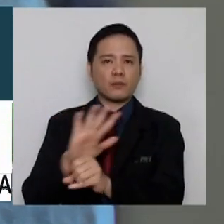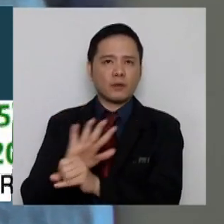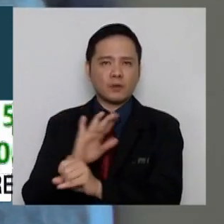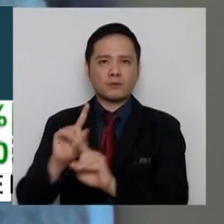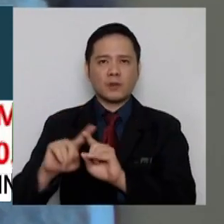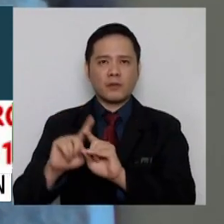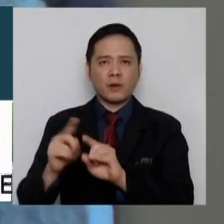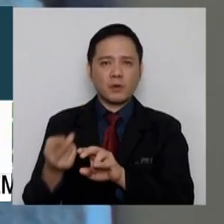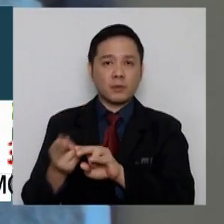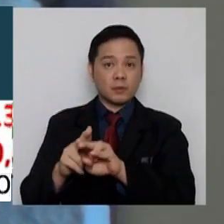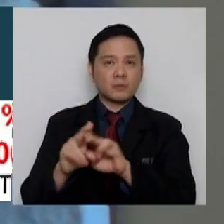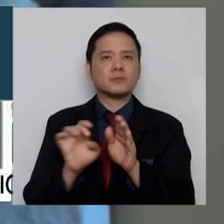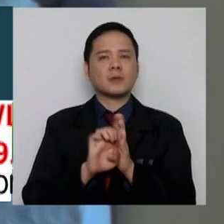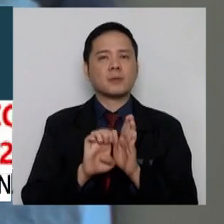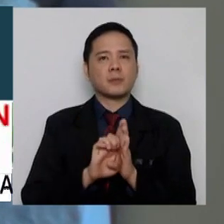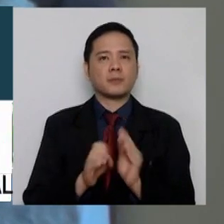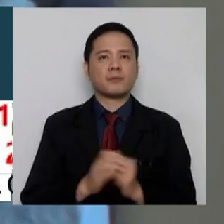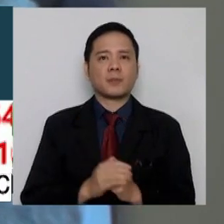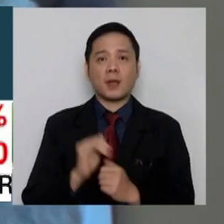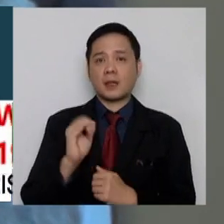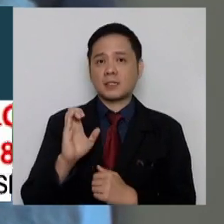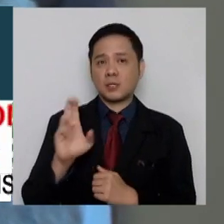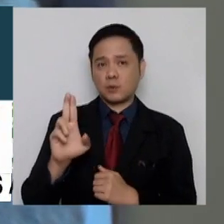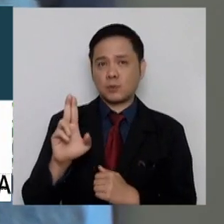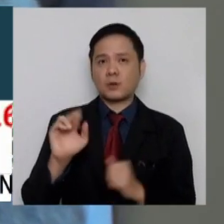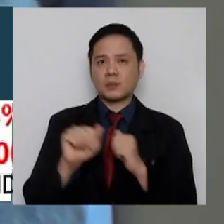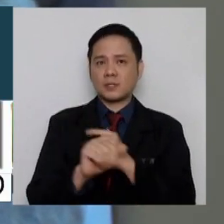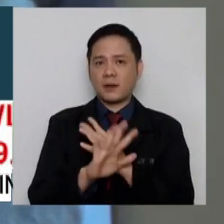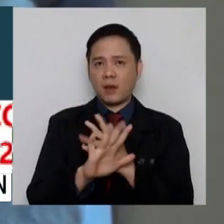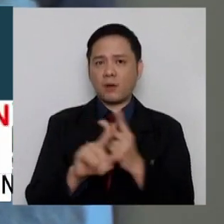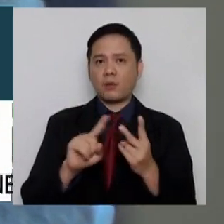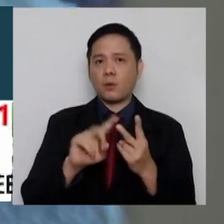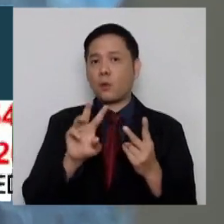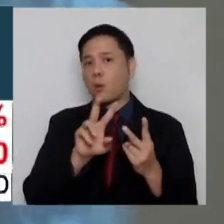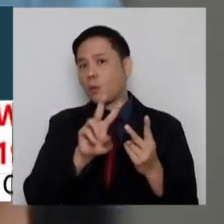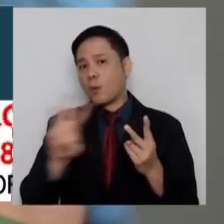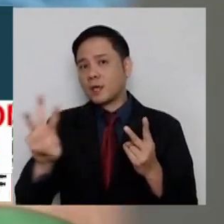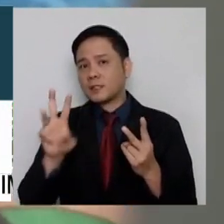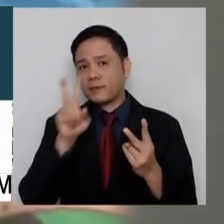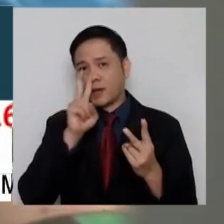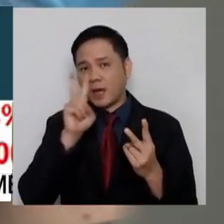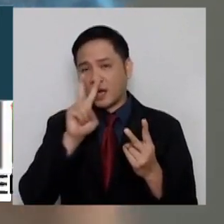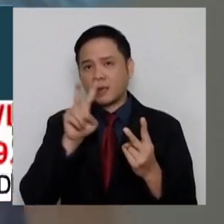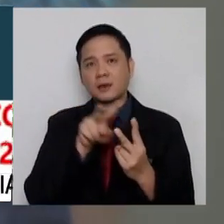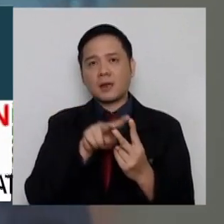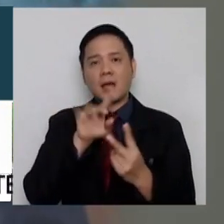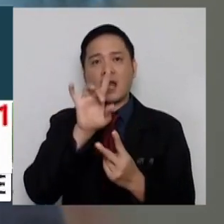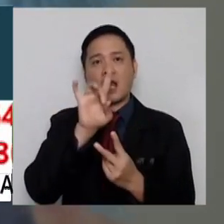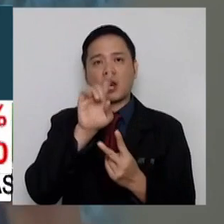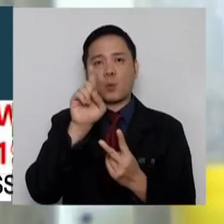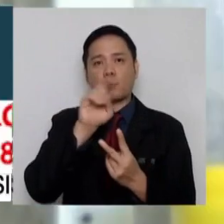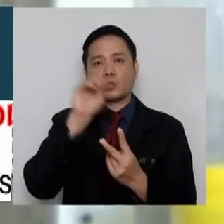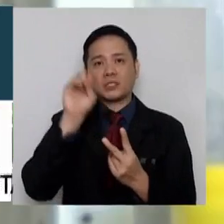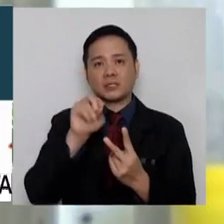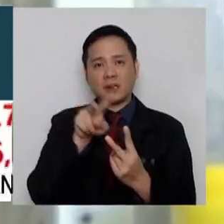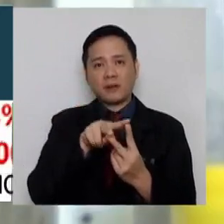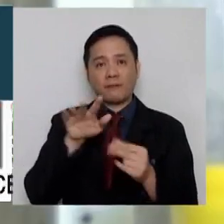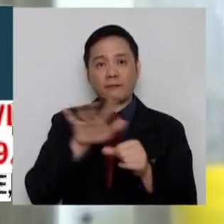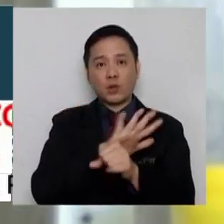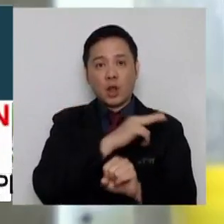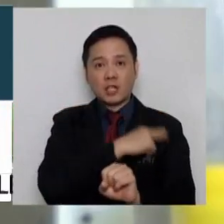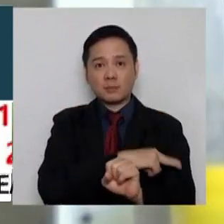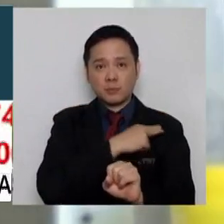For example, ICU units in Davao and Western Visayas are both at 81% full, according again to data